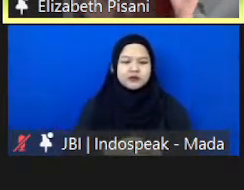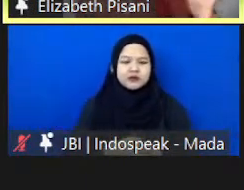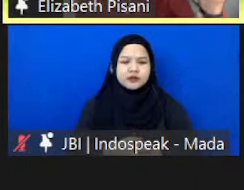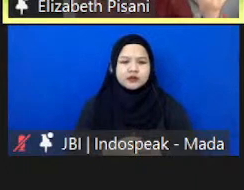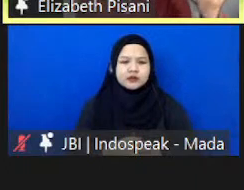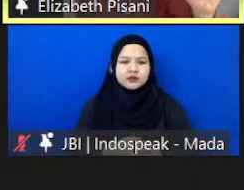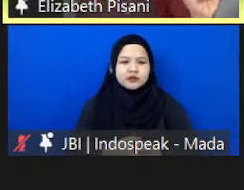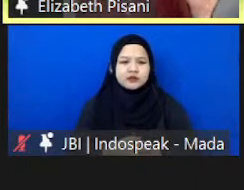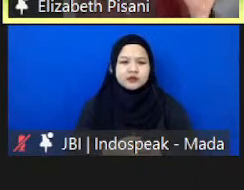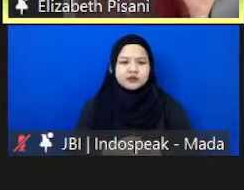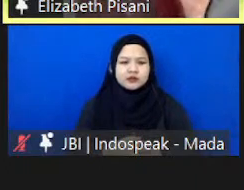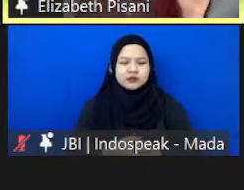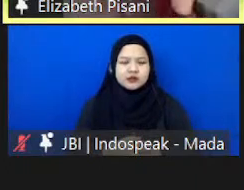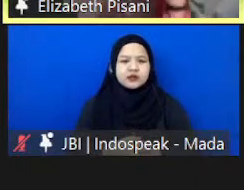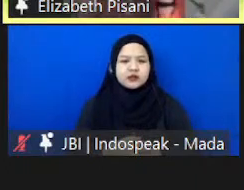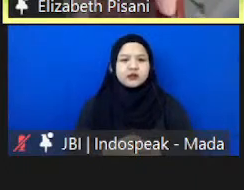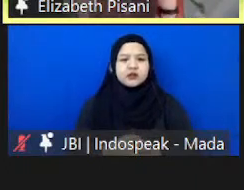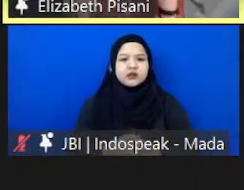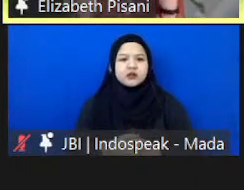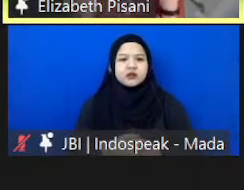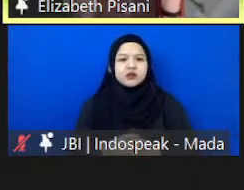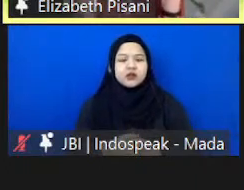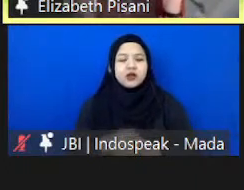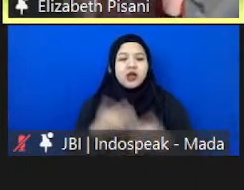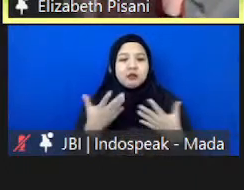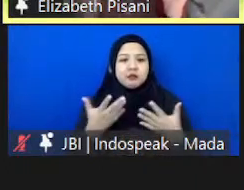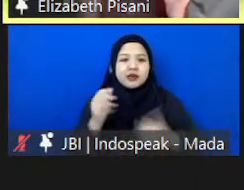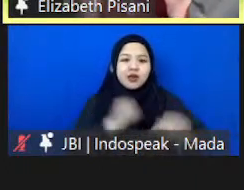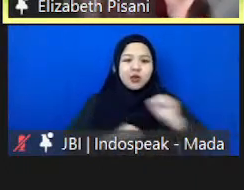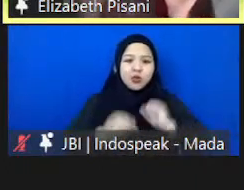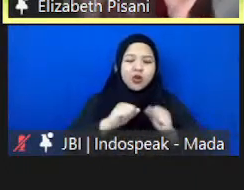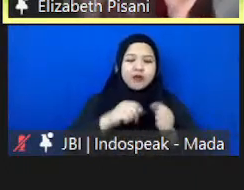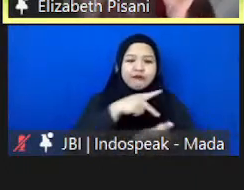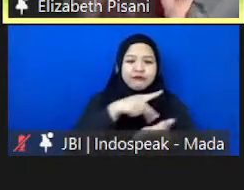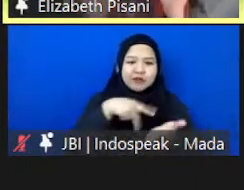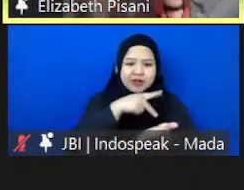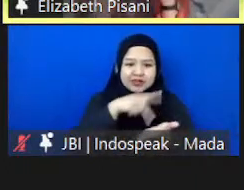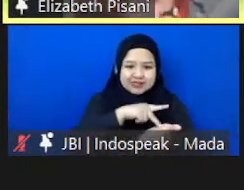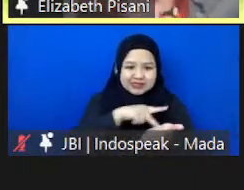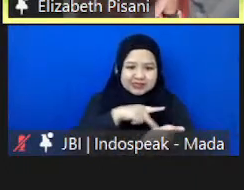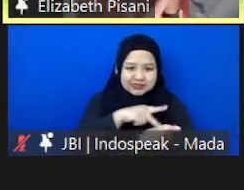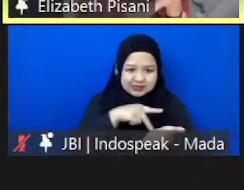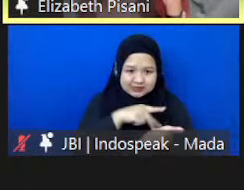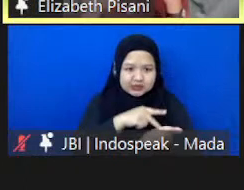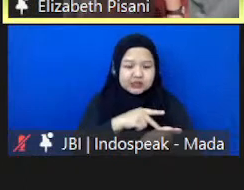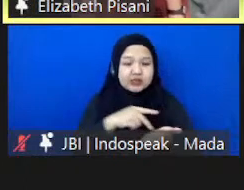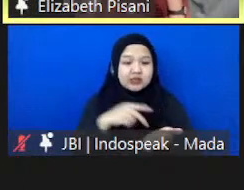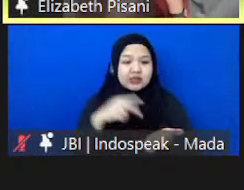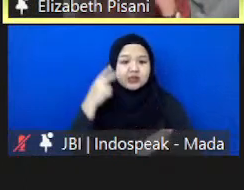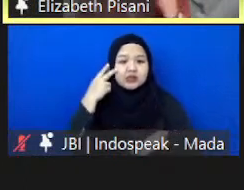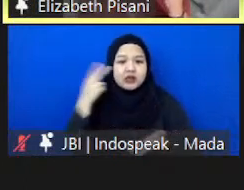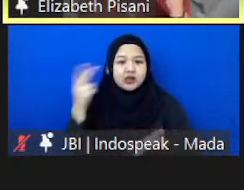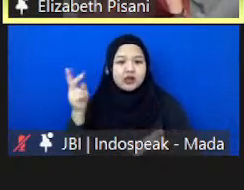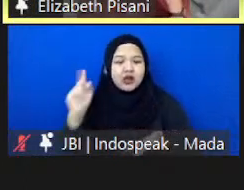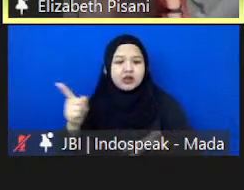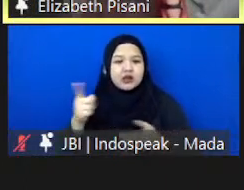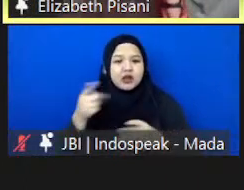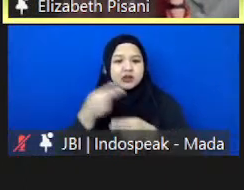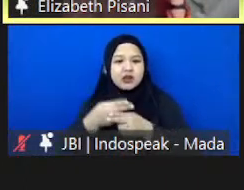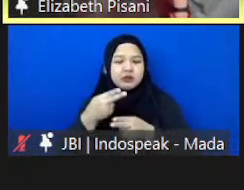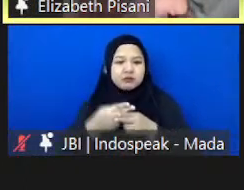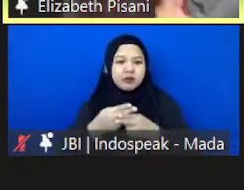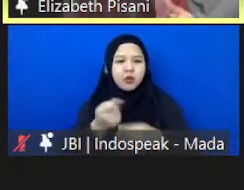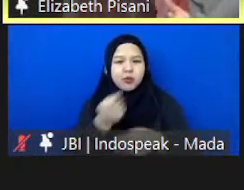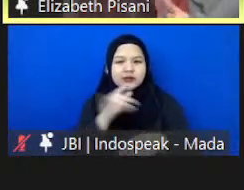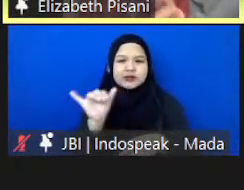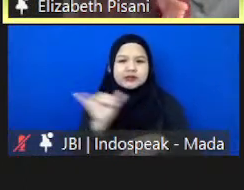do, these prices compare the identical product. So this is the same brand of the same medicine